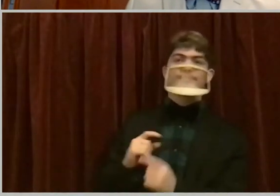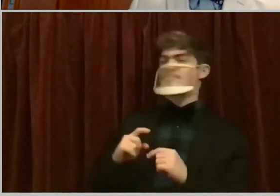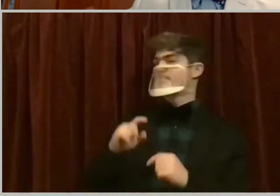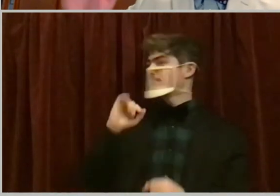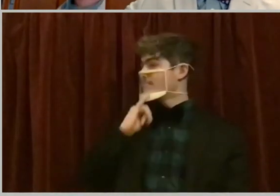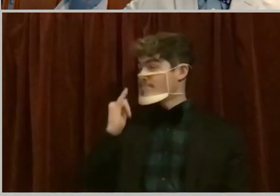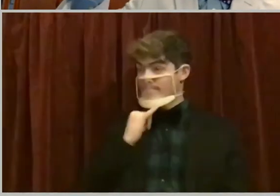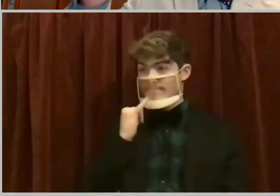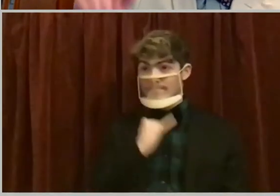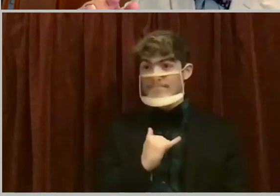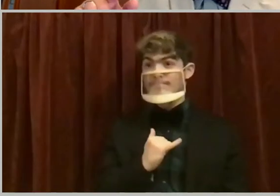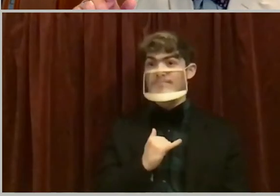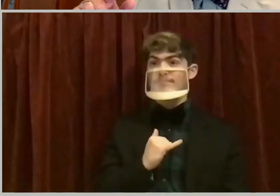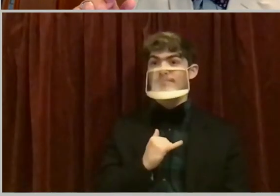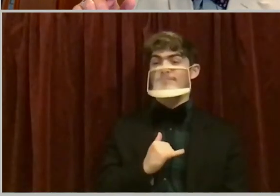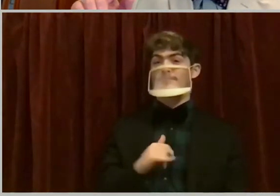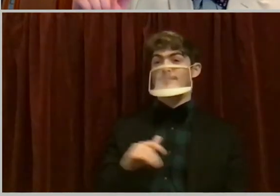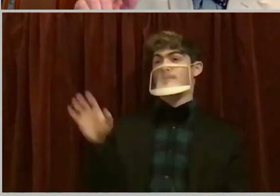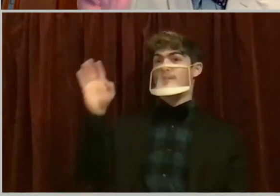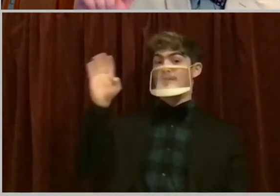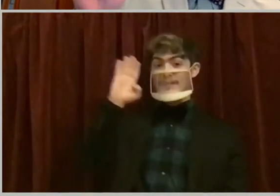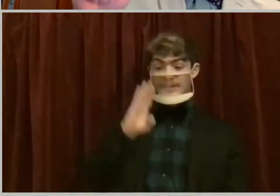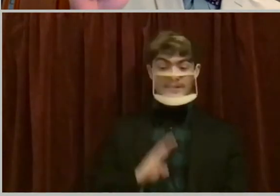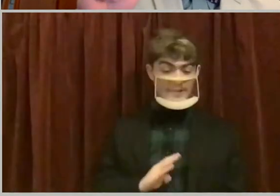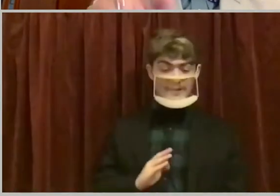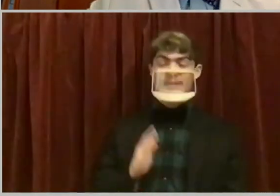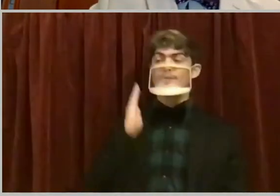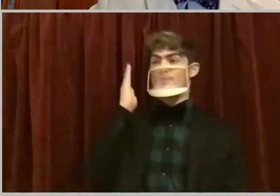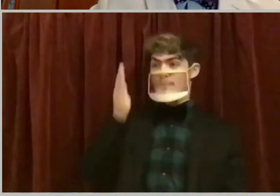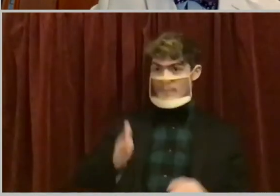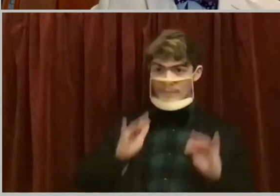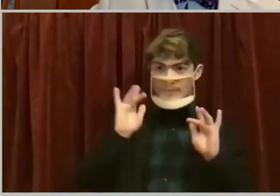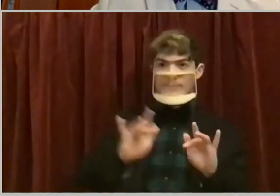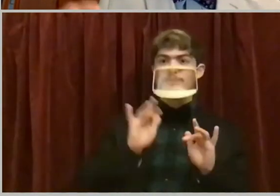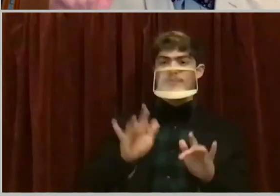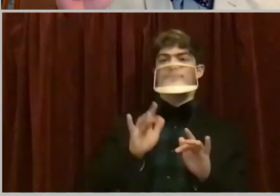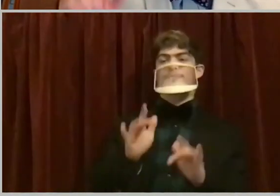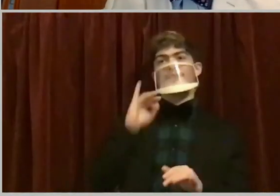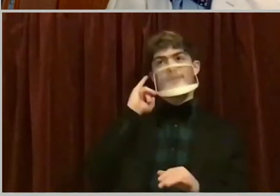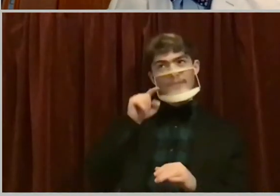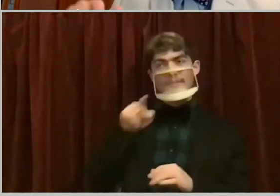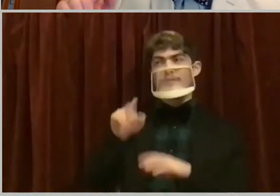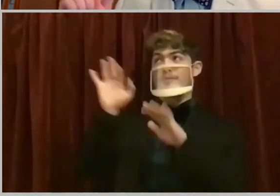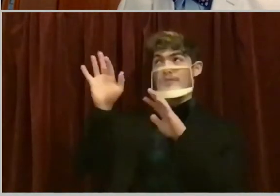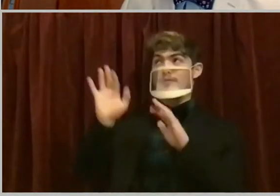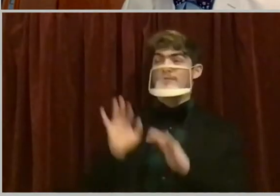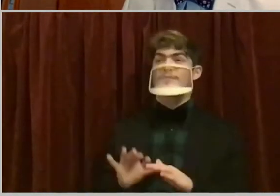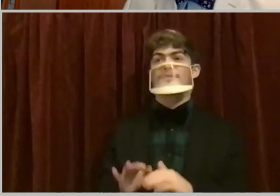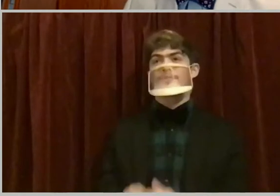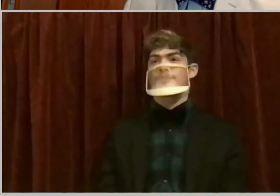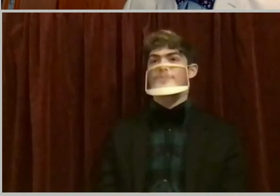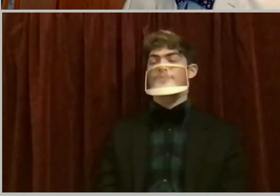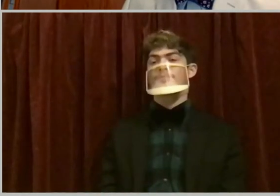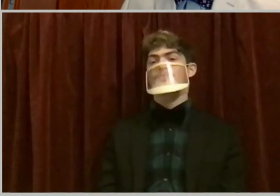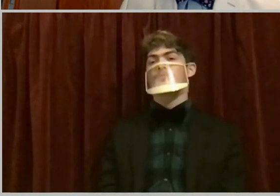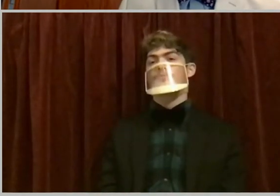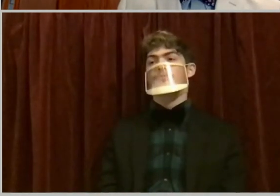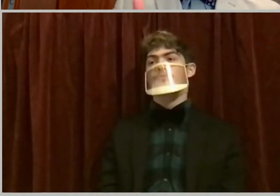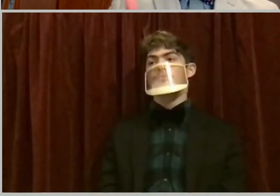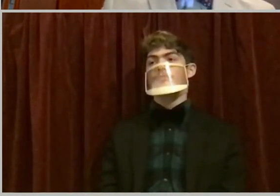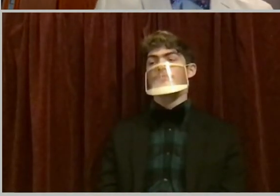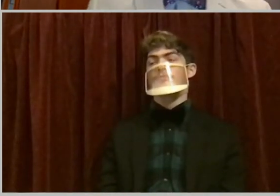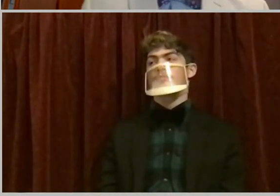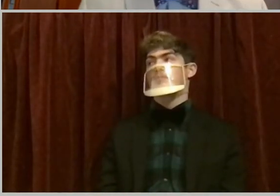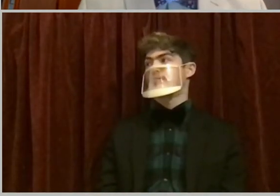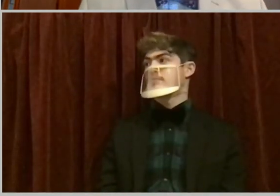God says, bank on my compassion. That is never changing. So we should